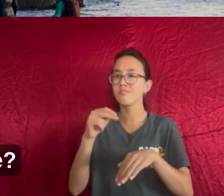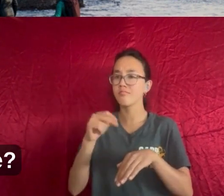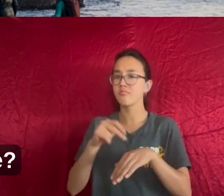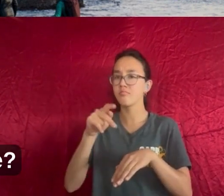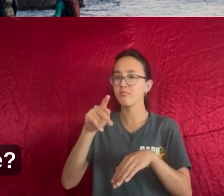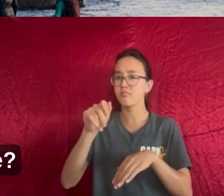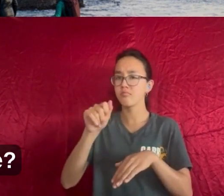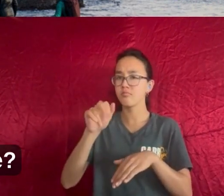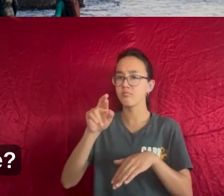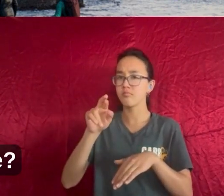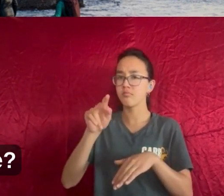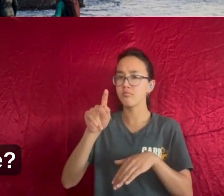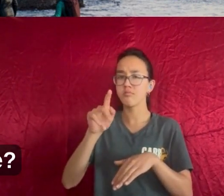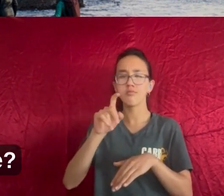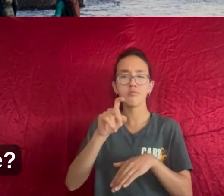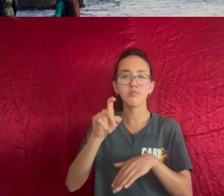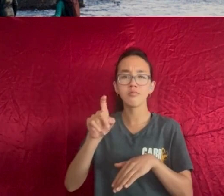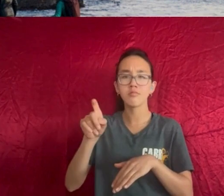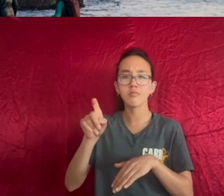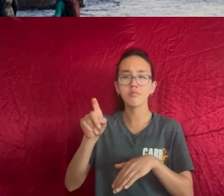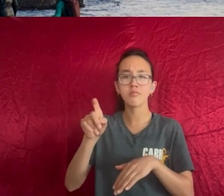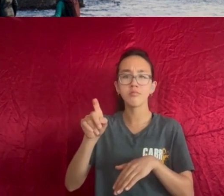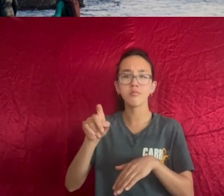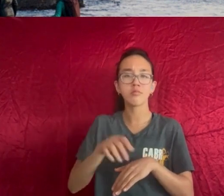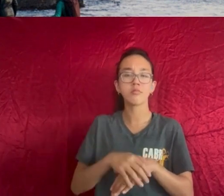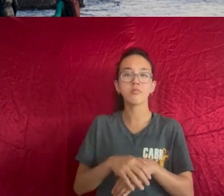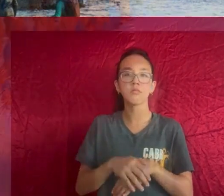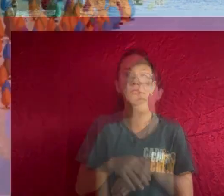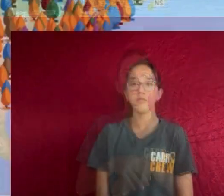Has anyone been to a national park before?